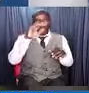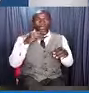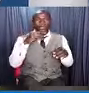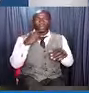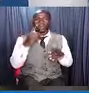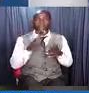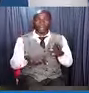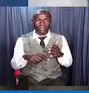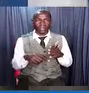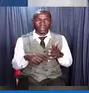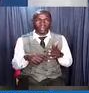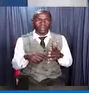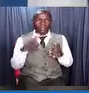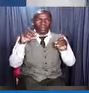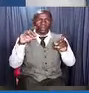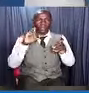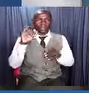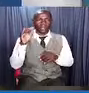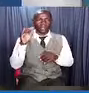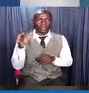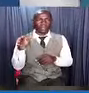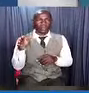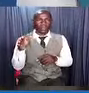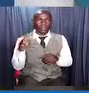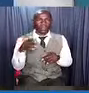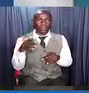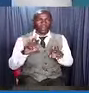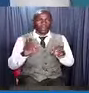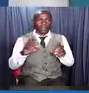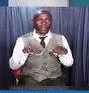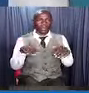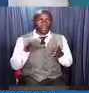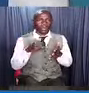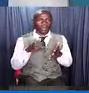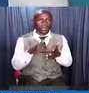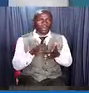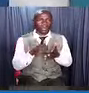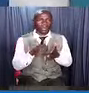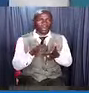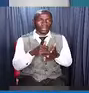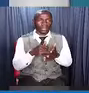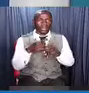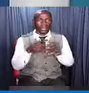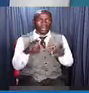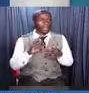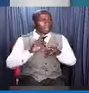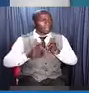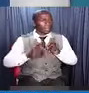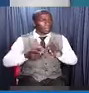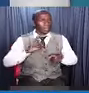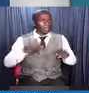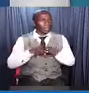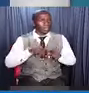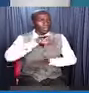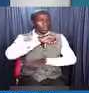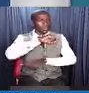the word of God says. Dhambi ndio hii. This is the sin. Iko tayari uitende. That you're ready to do it. Lakini uikimbie kama Yusufu.